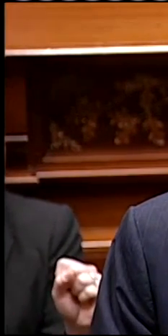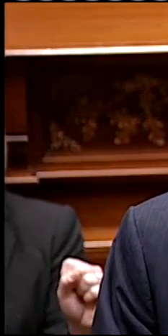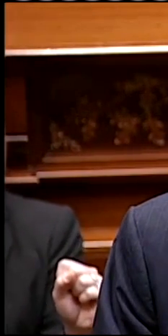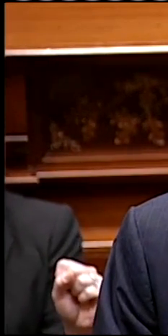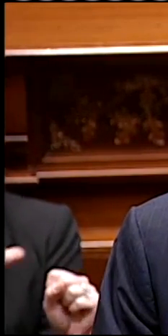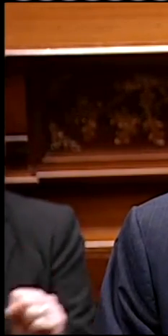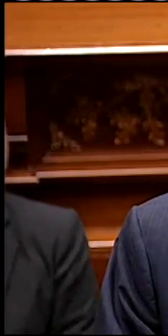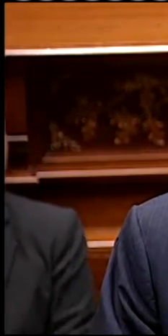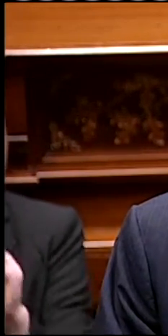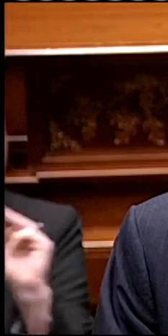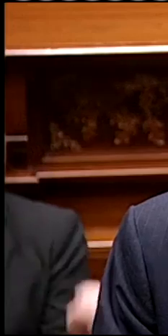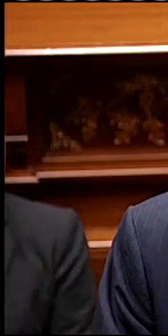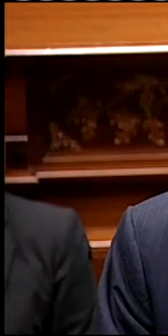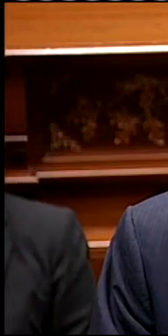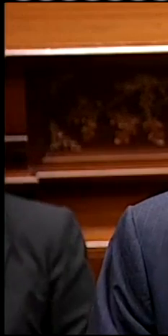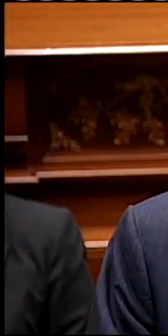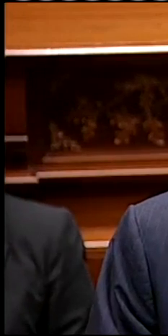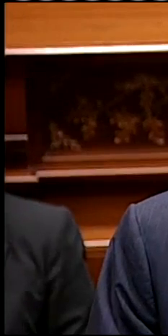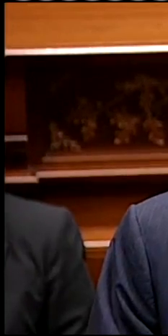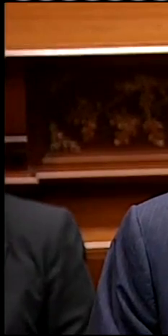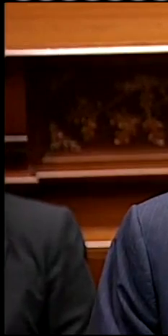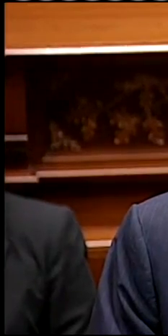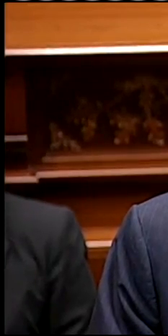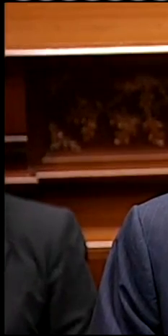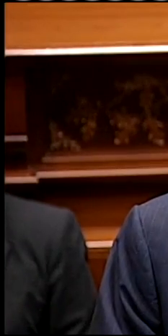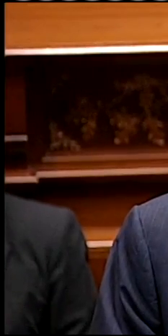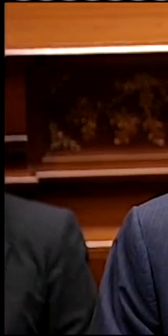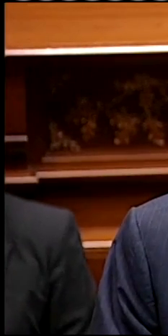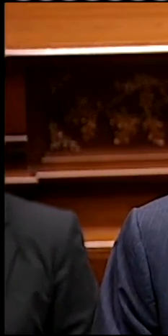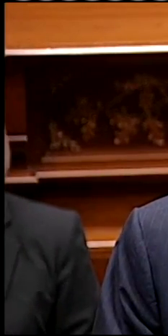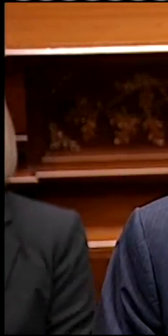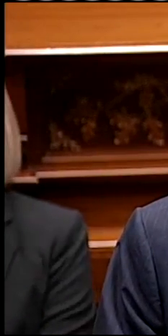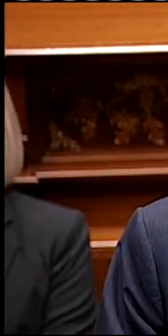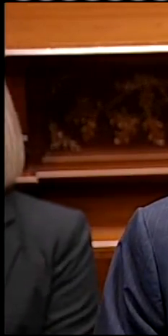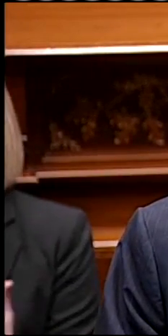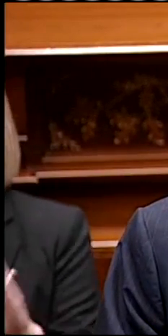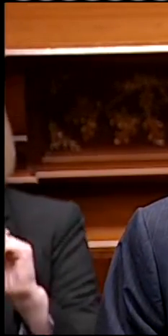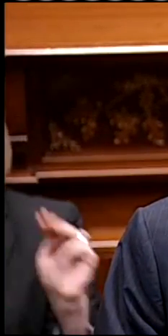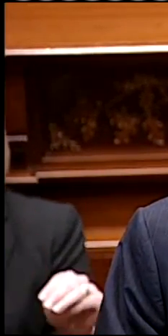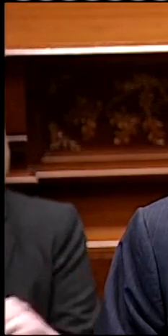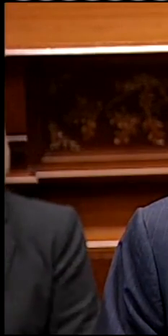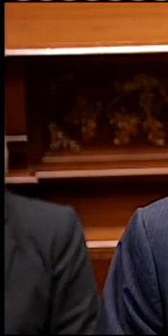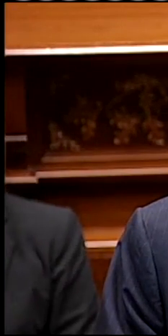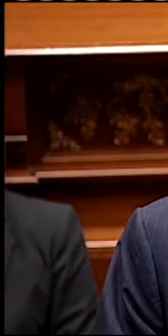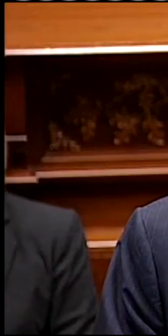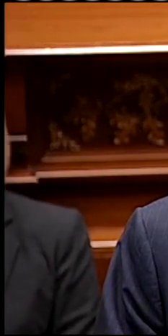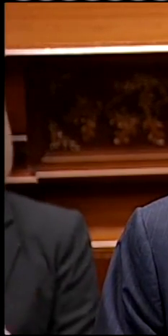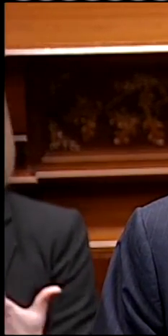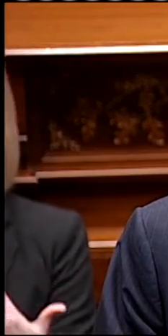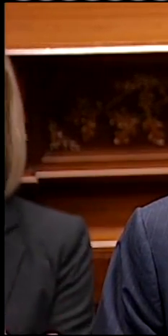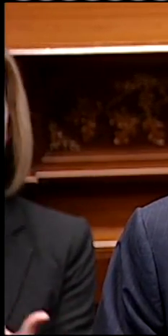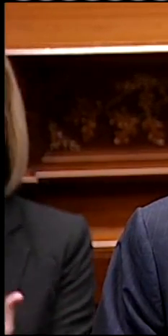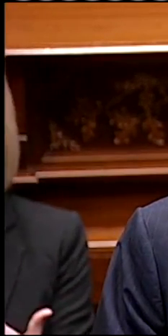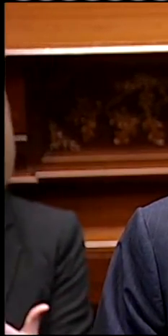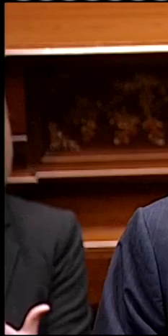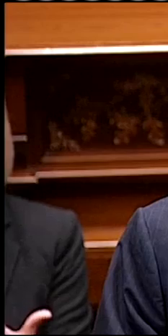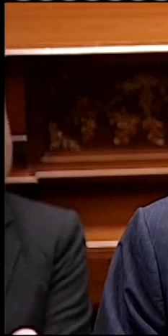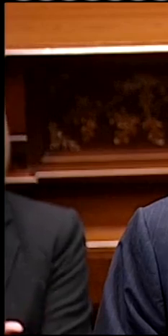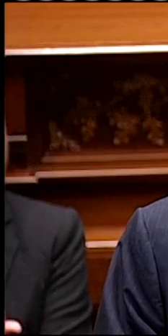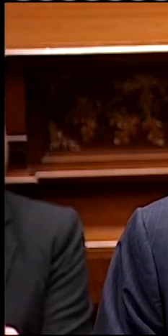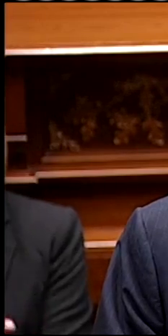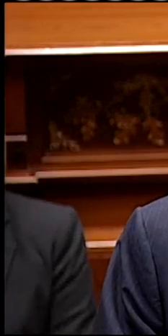Museum to ensure the museum and library are the world-class institutions they deserve